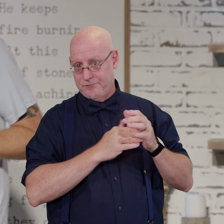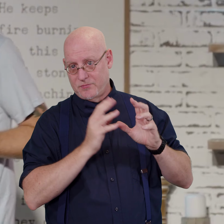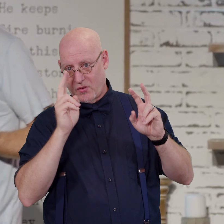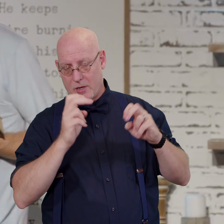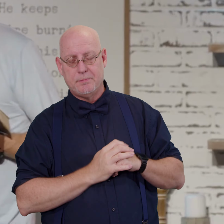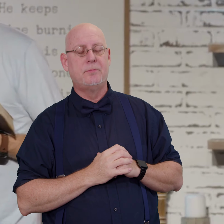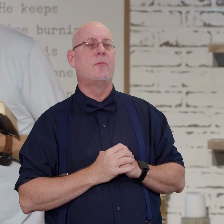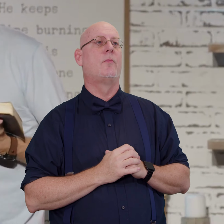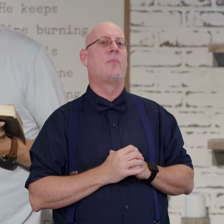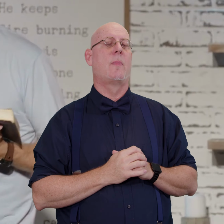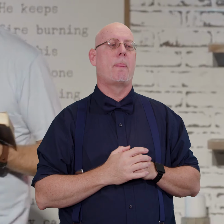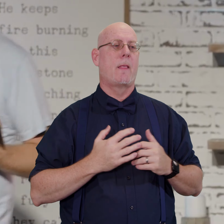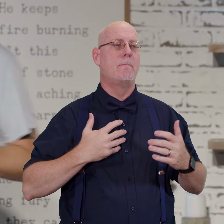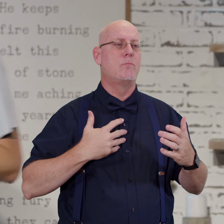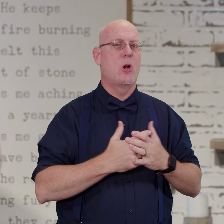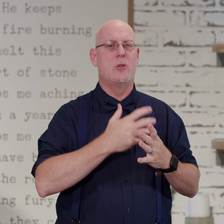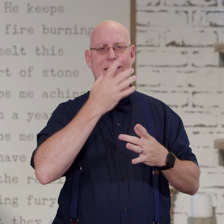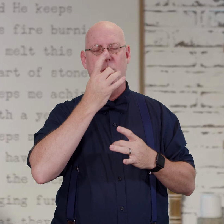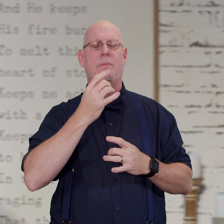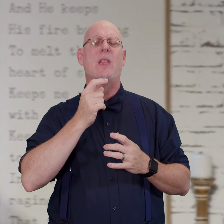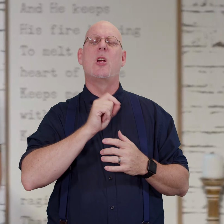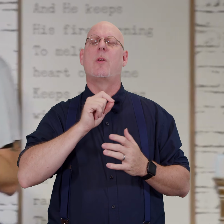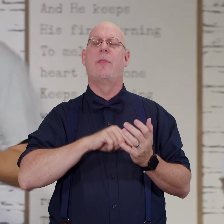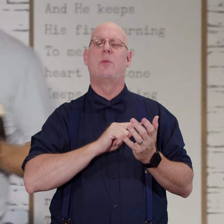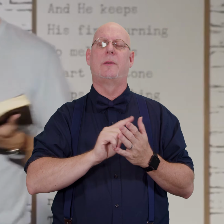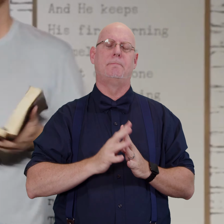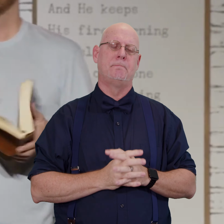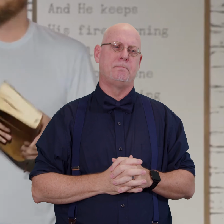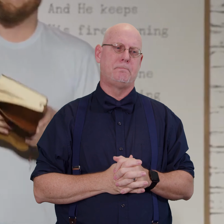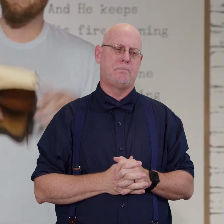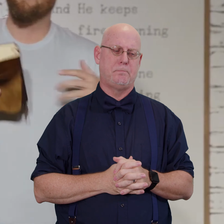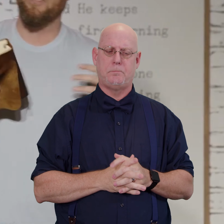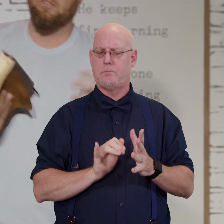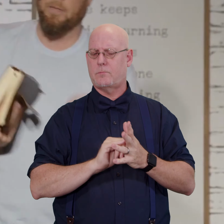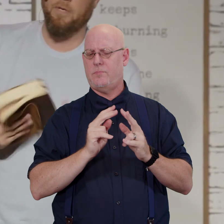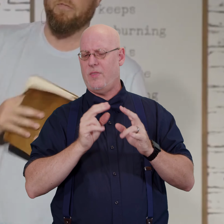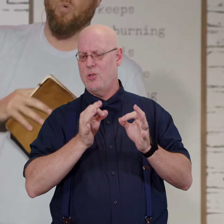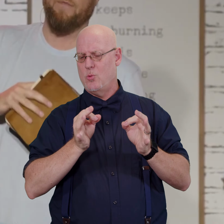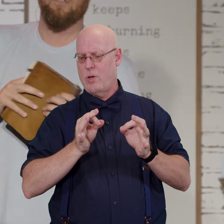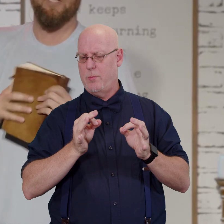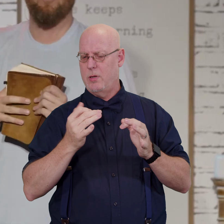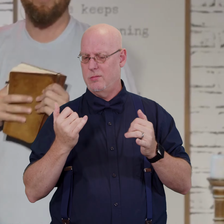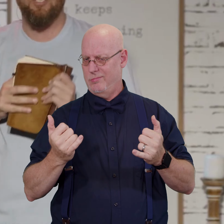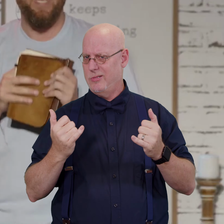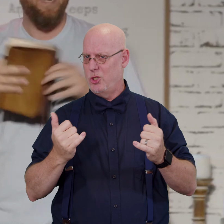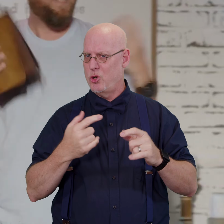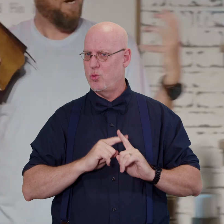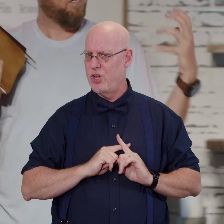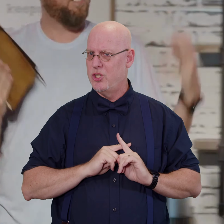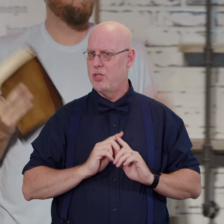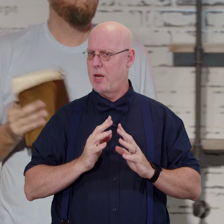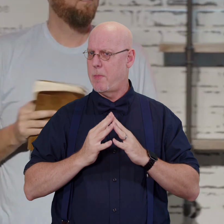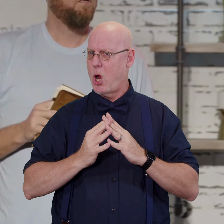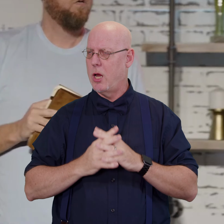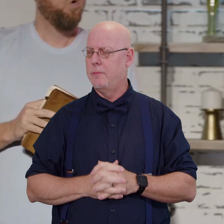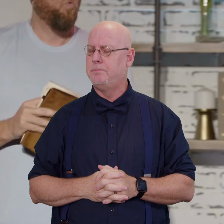again, they approach their entry. I circled this week. Because I'm like, that is very descriptive of 21st century Christianity in